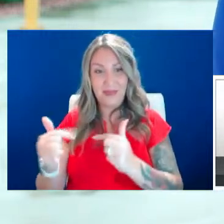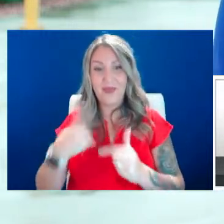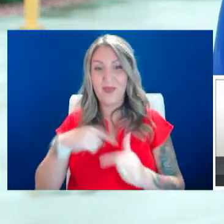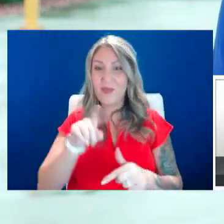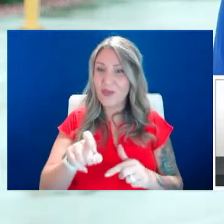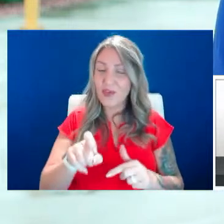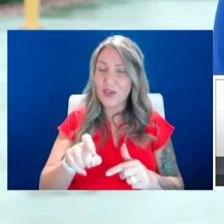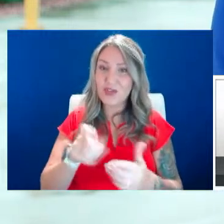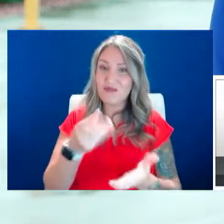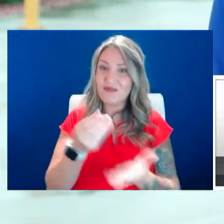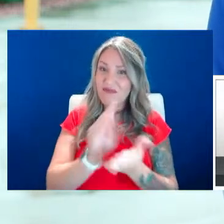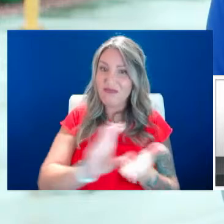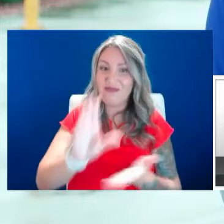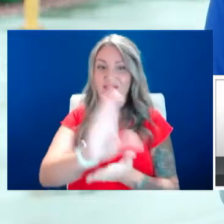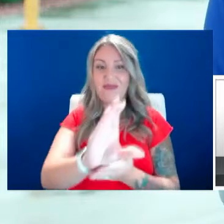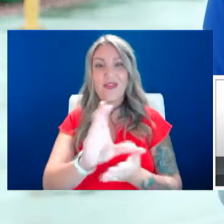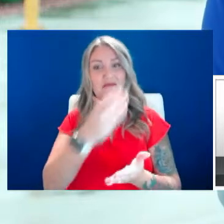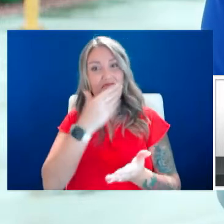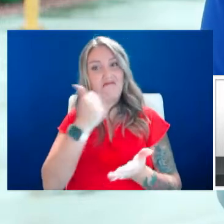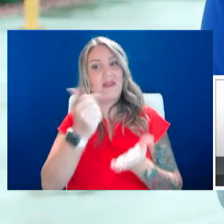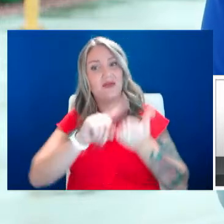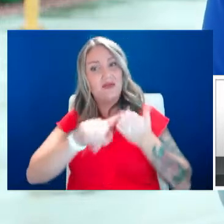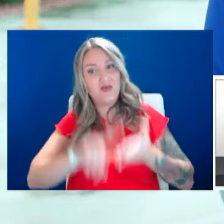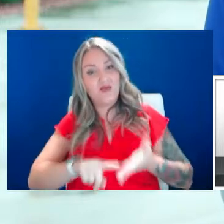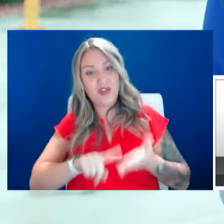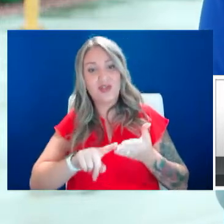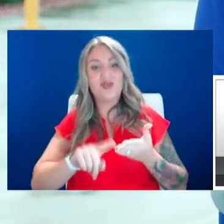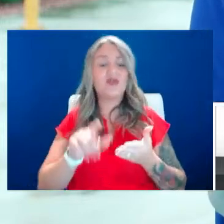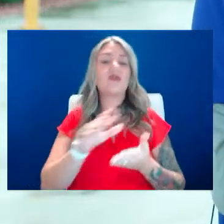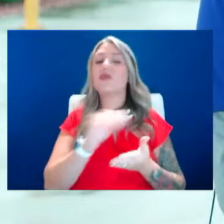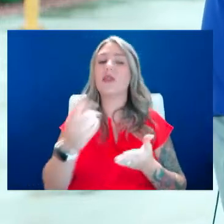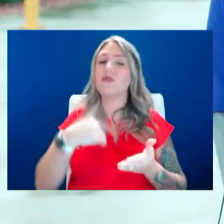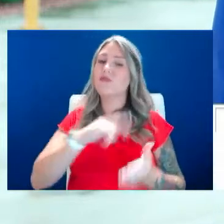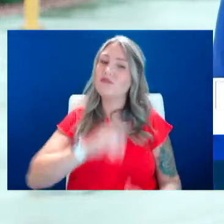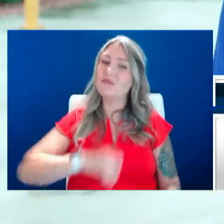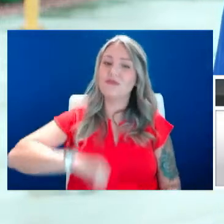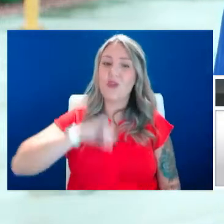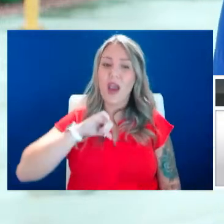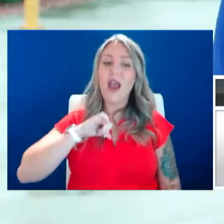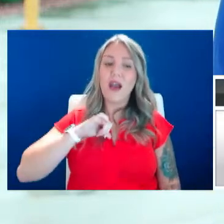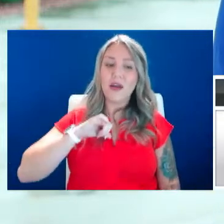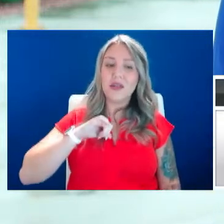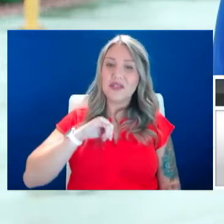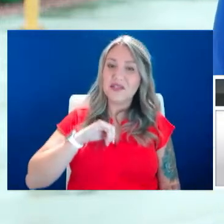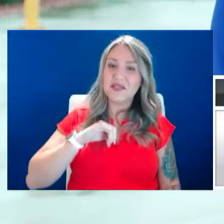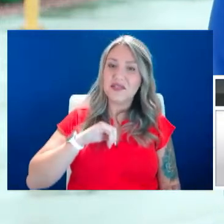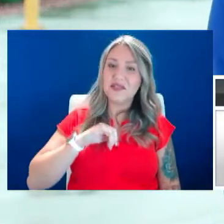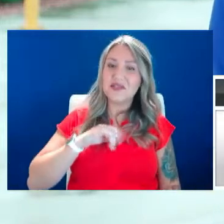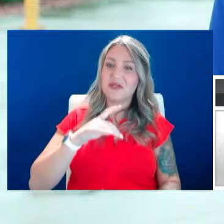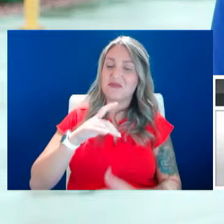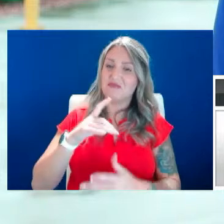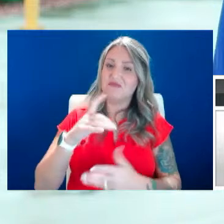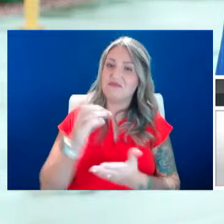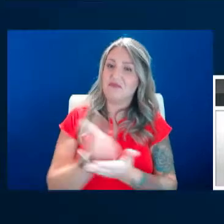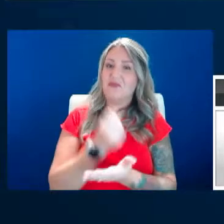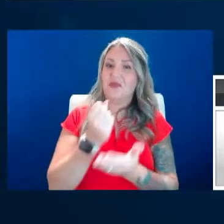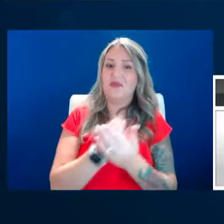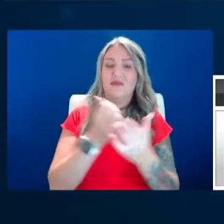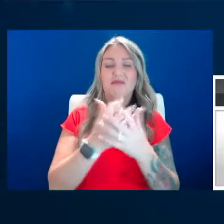best research, and we're very proud to have been the recipients of multiple awards from